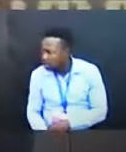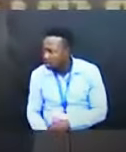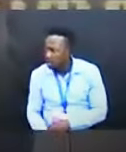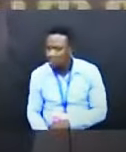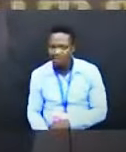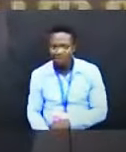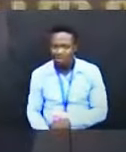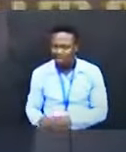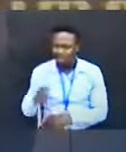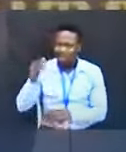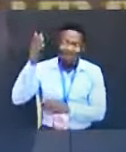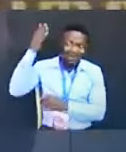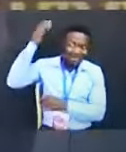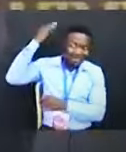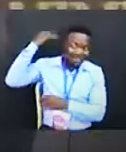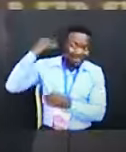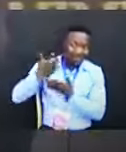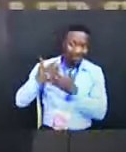Those days,